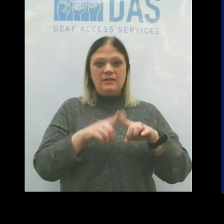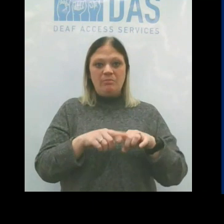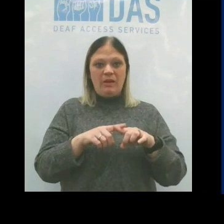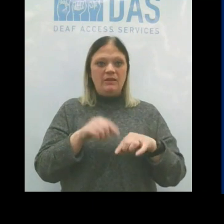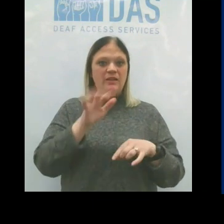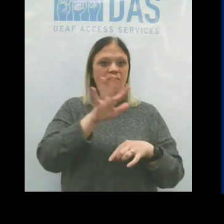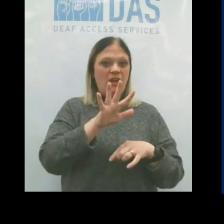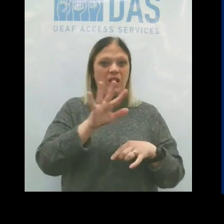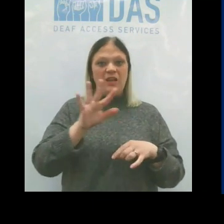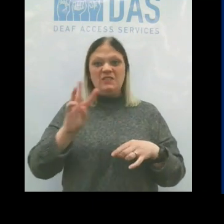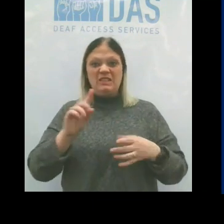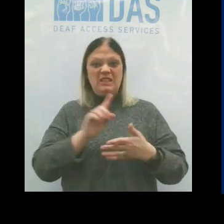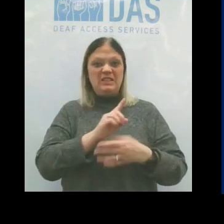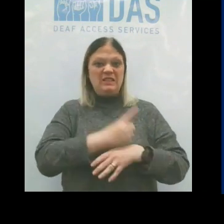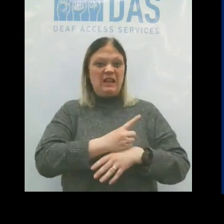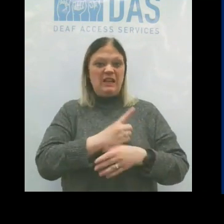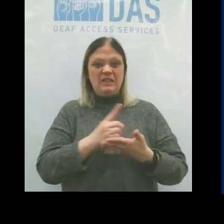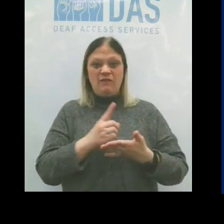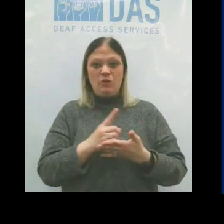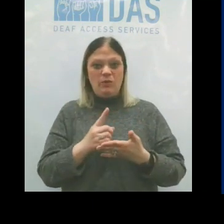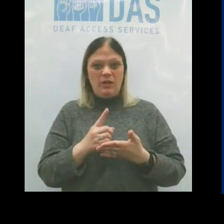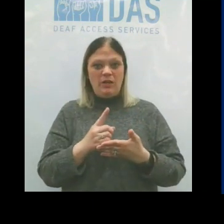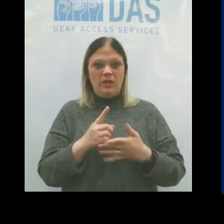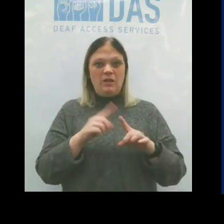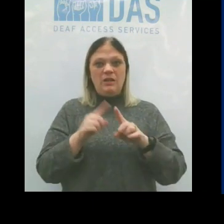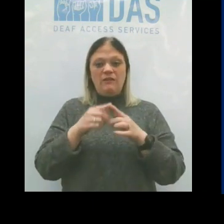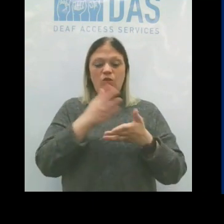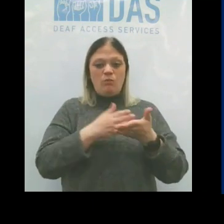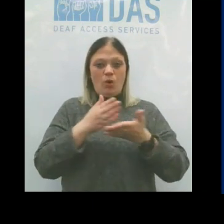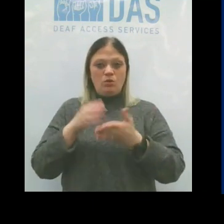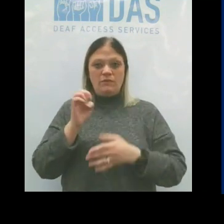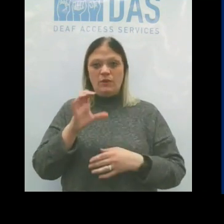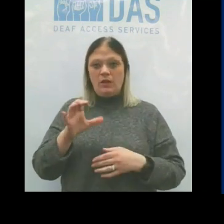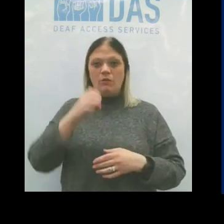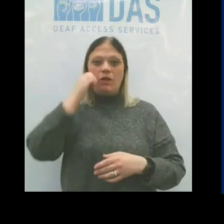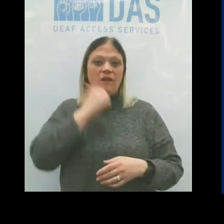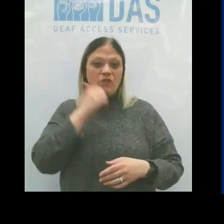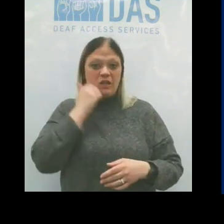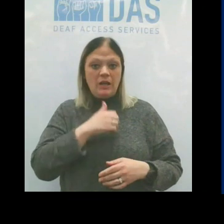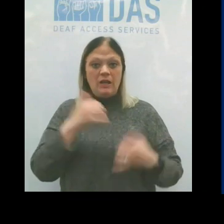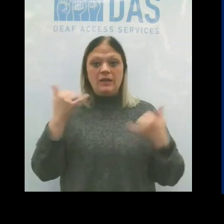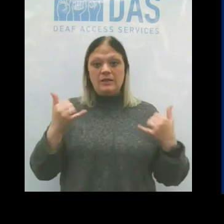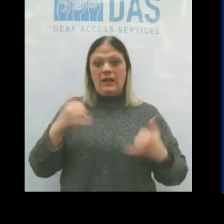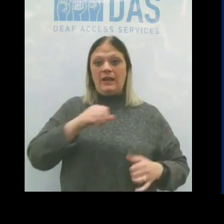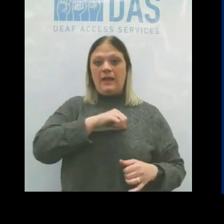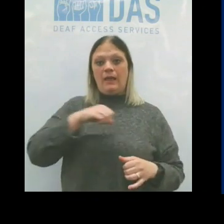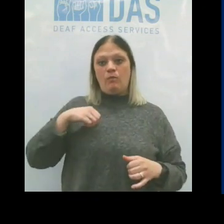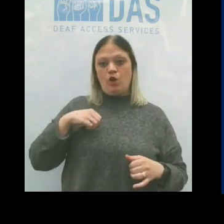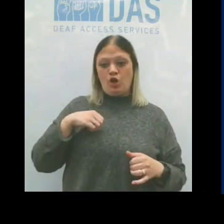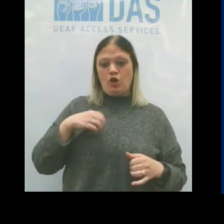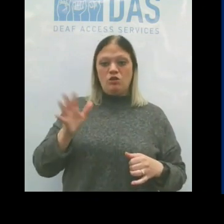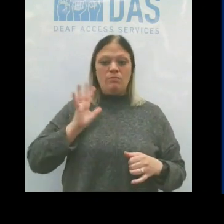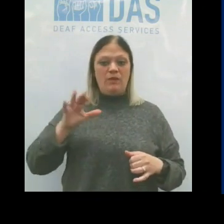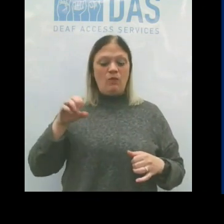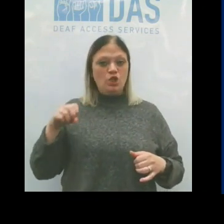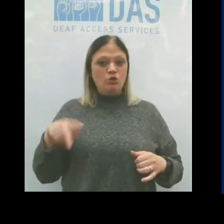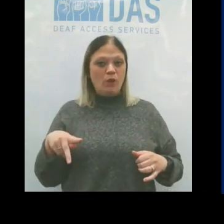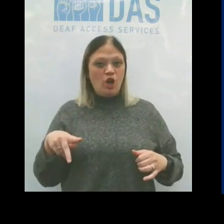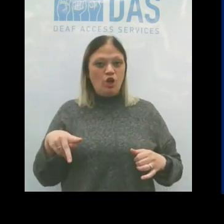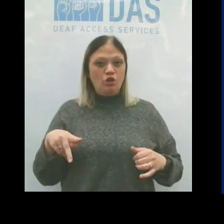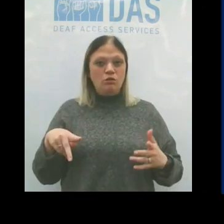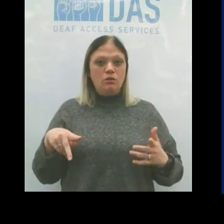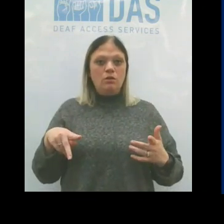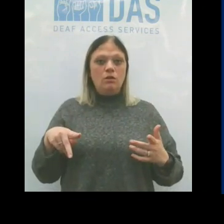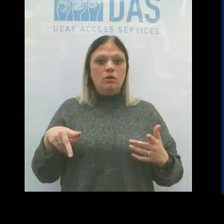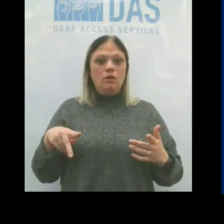6 days a week at a different point of Erie County every single day. Today we're in Amherst. We've been in Orchard Park.